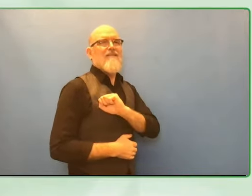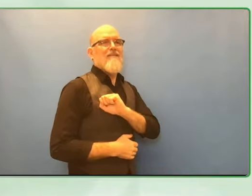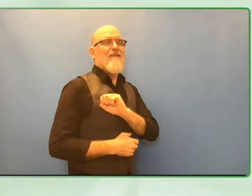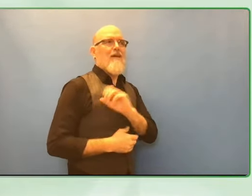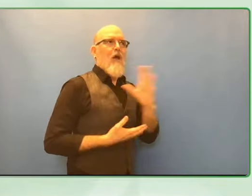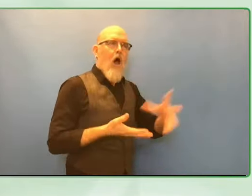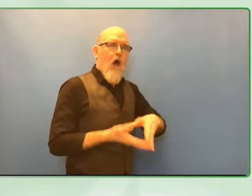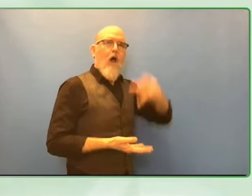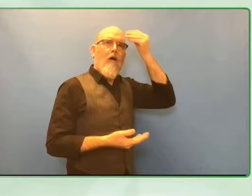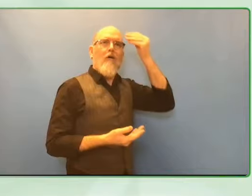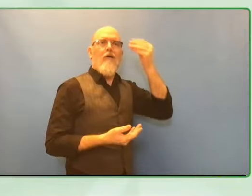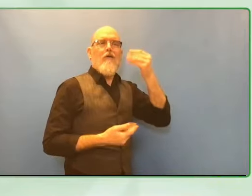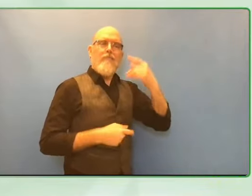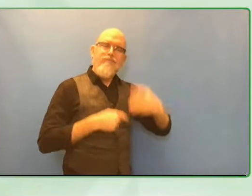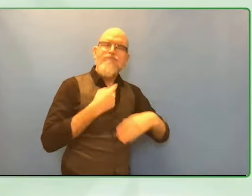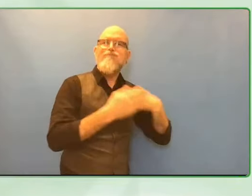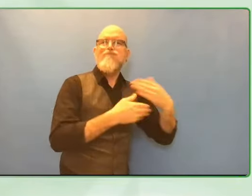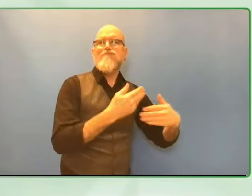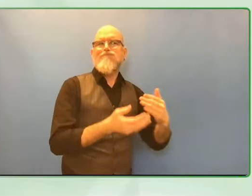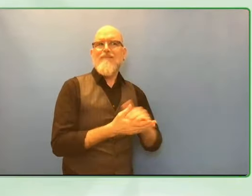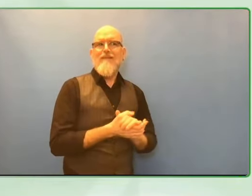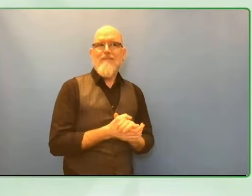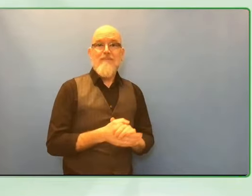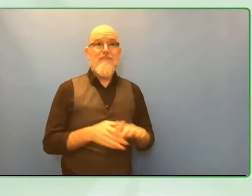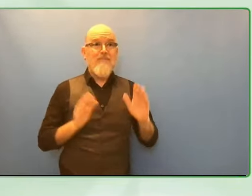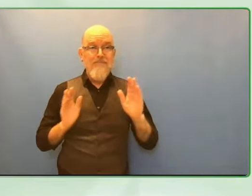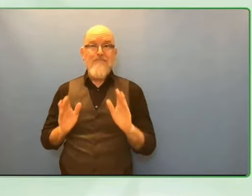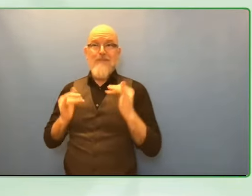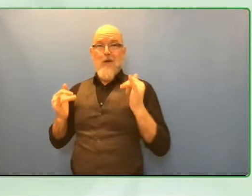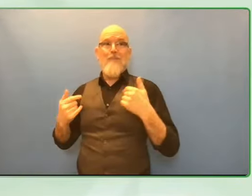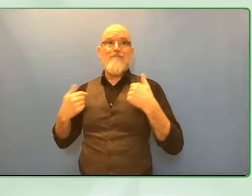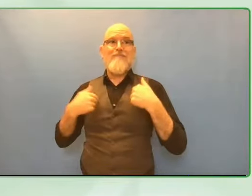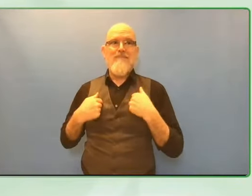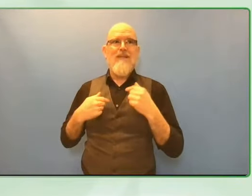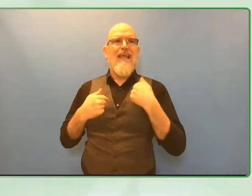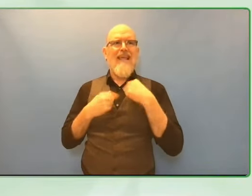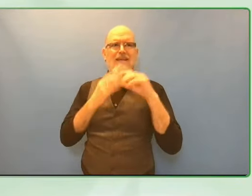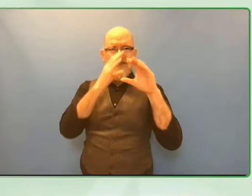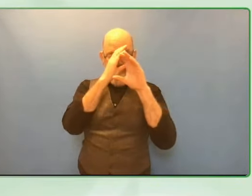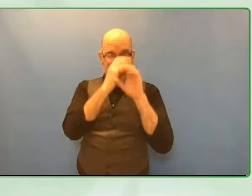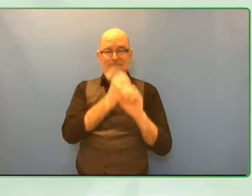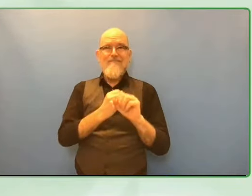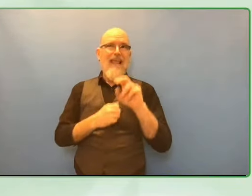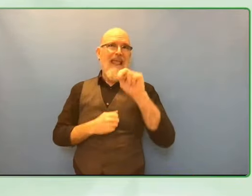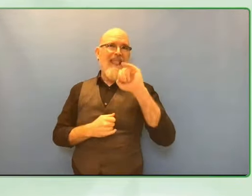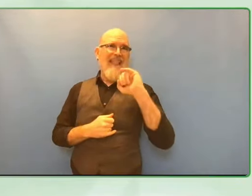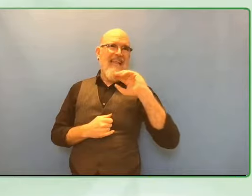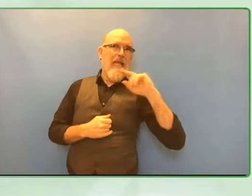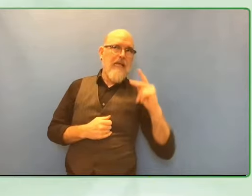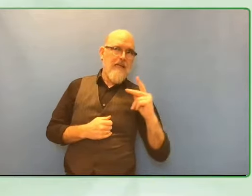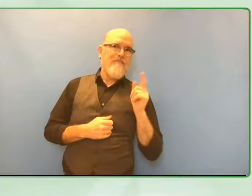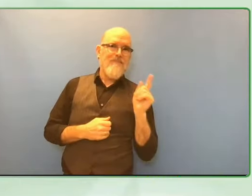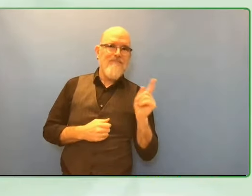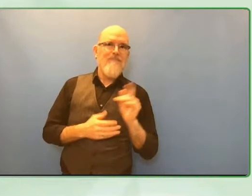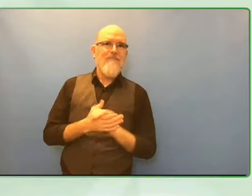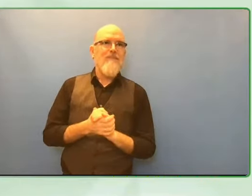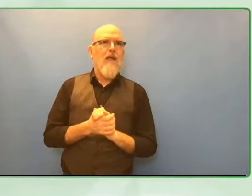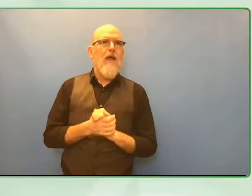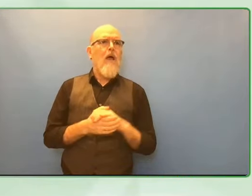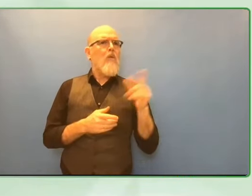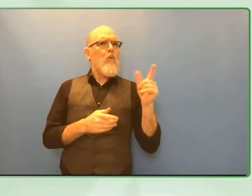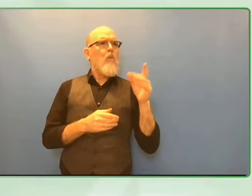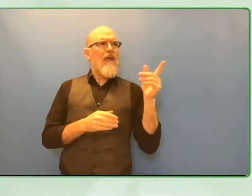Nick and say, Nick, you're part of the current program, if I remember rightly. What's your motivation behind